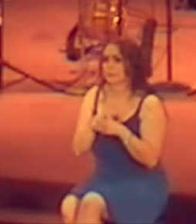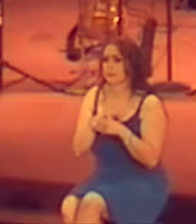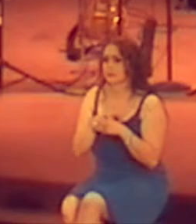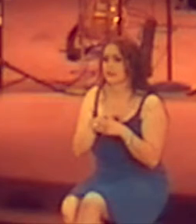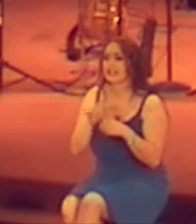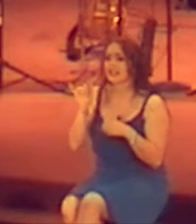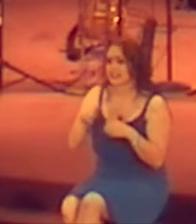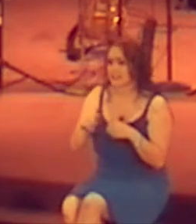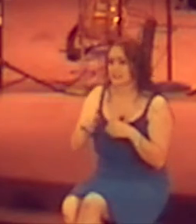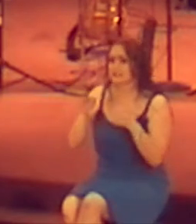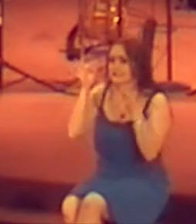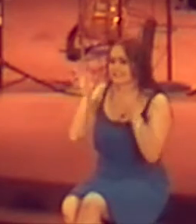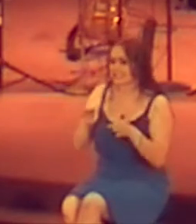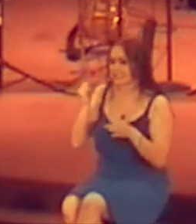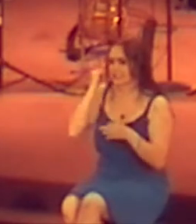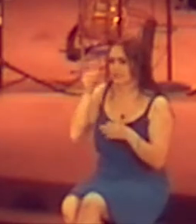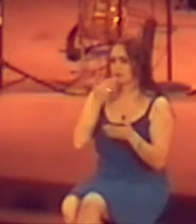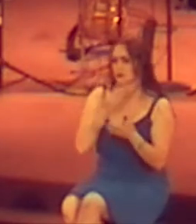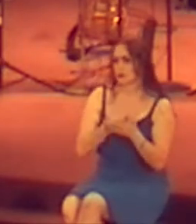evil.